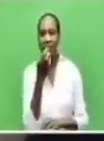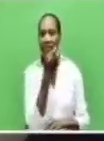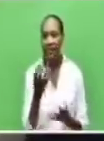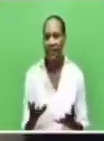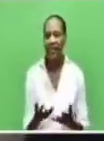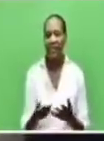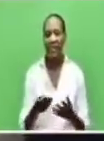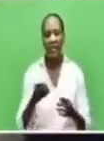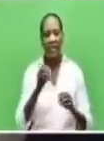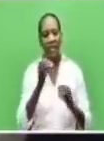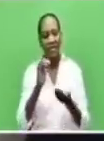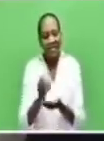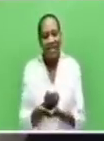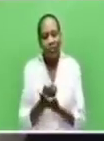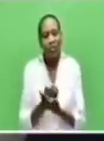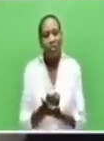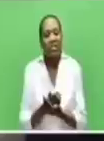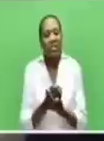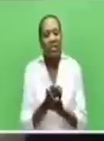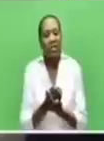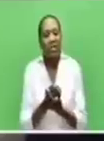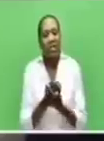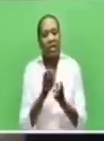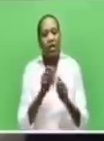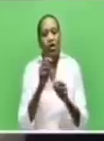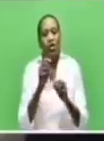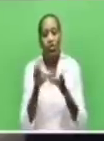the security forces of South Africa to